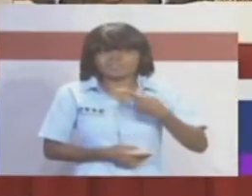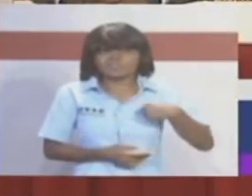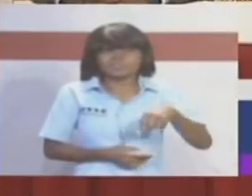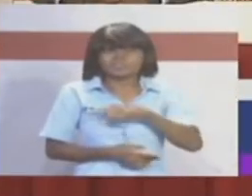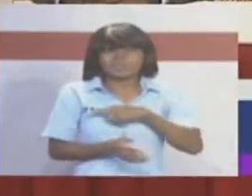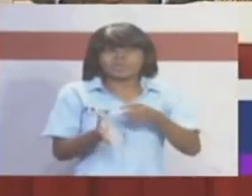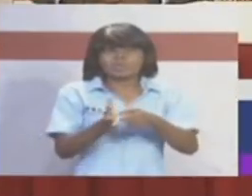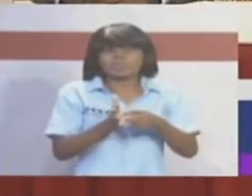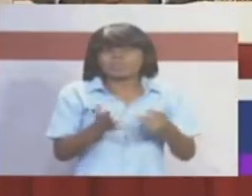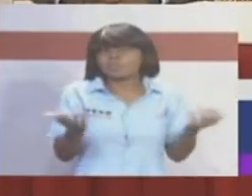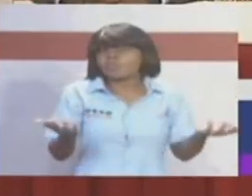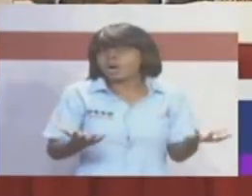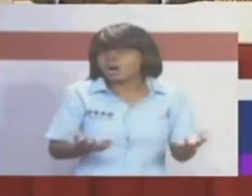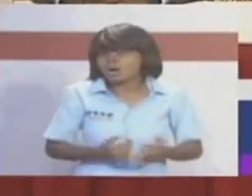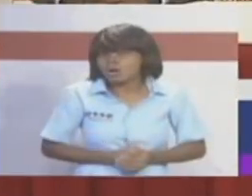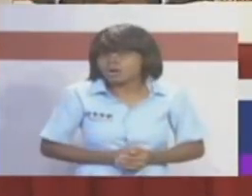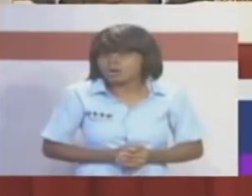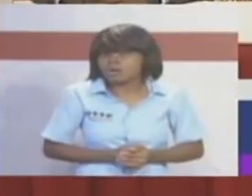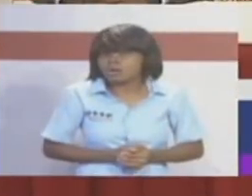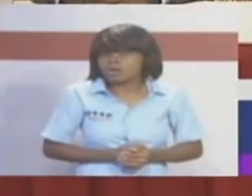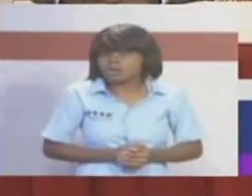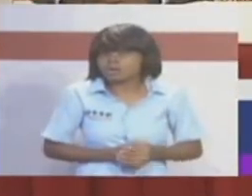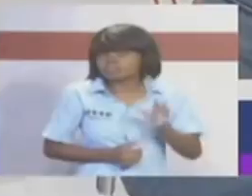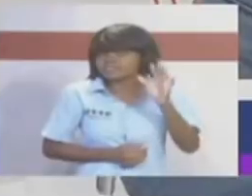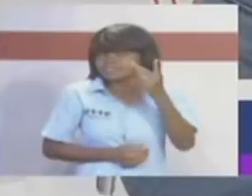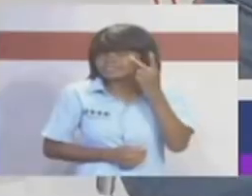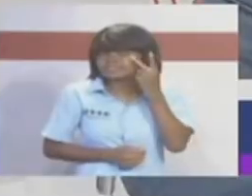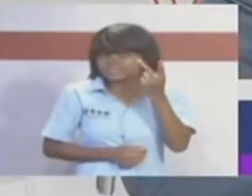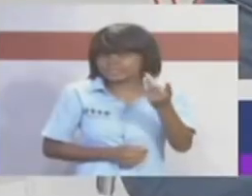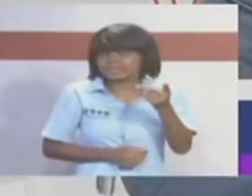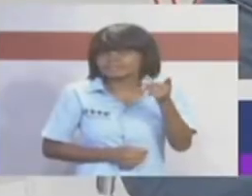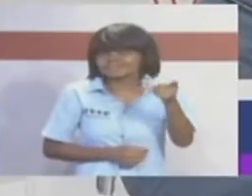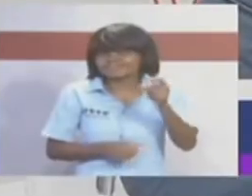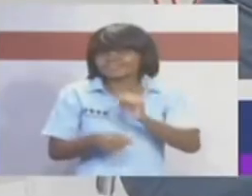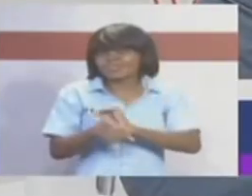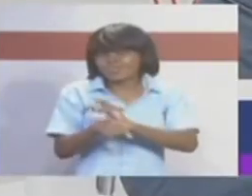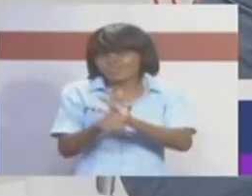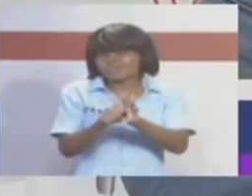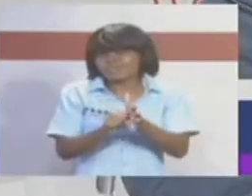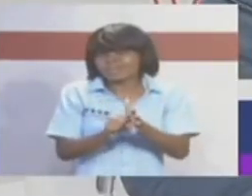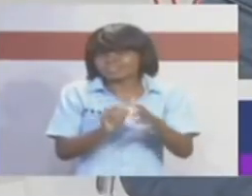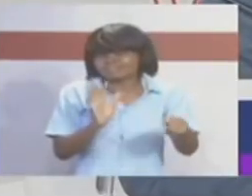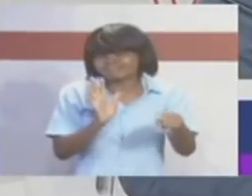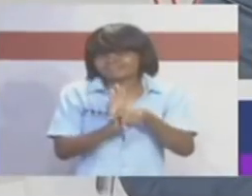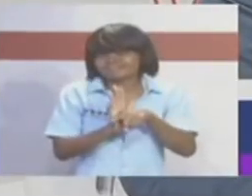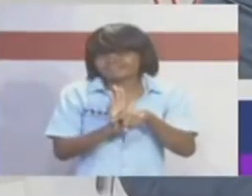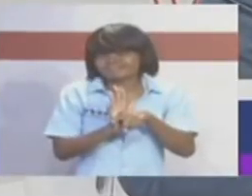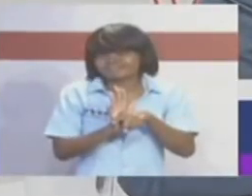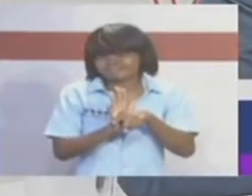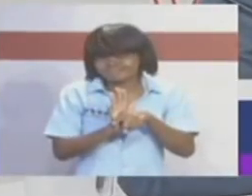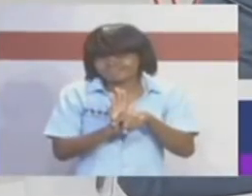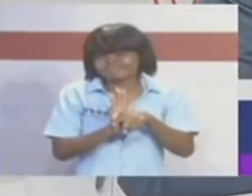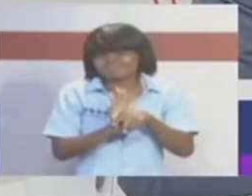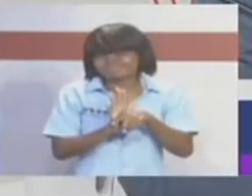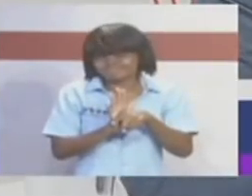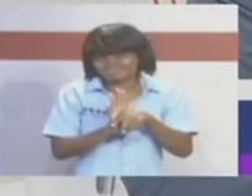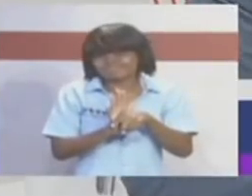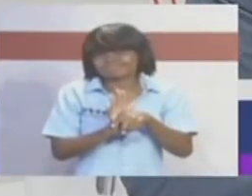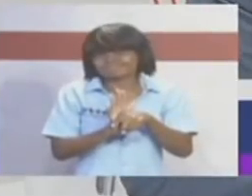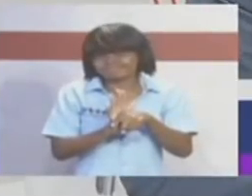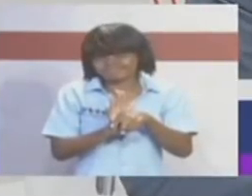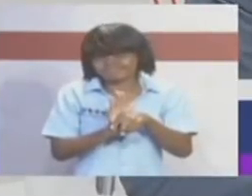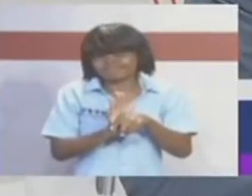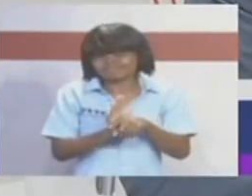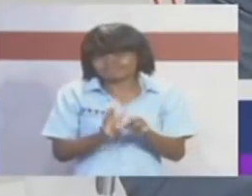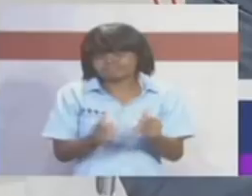is that they are COVID negative upon the purchase of their ticket and the preparation for